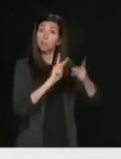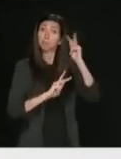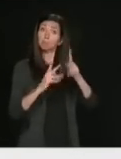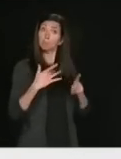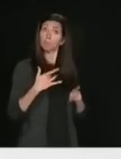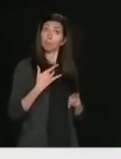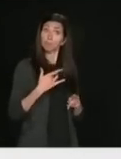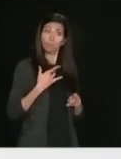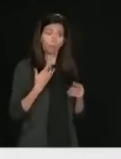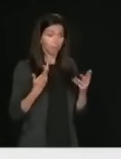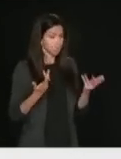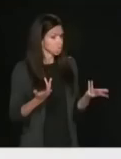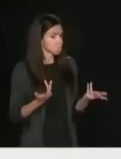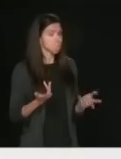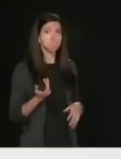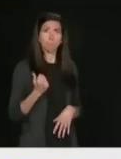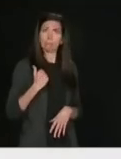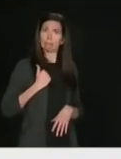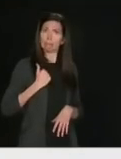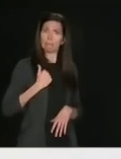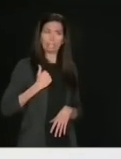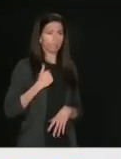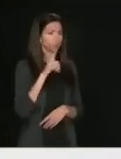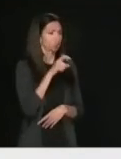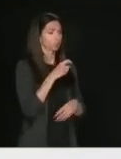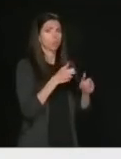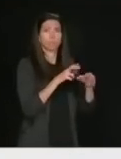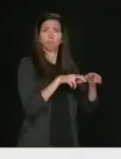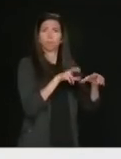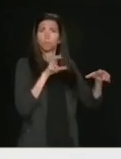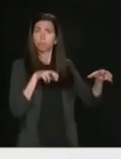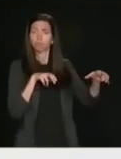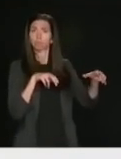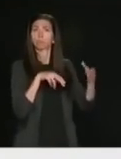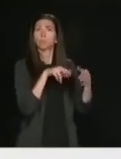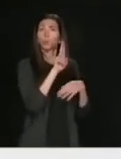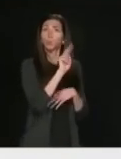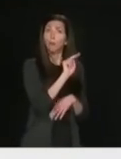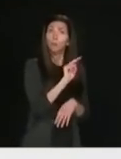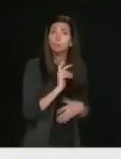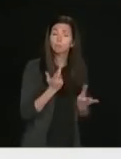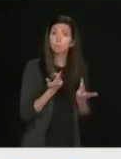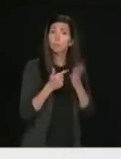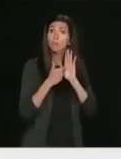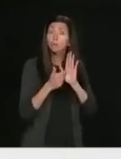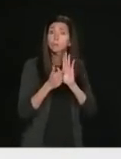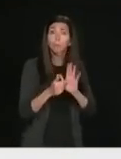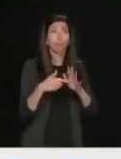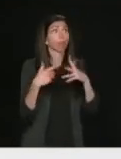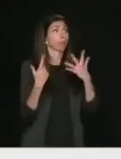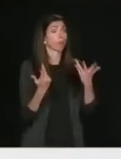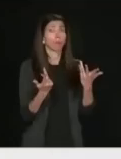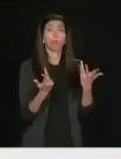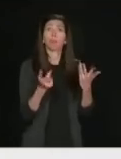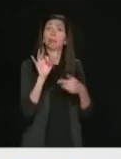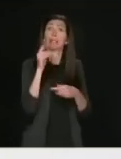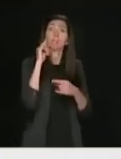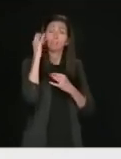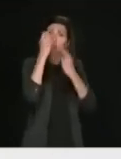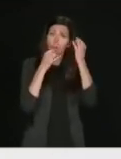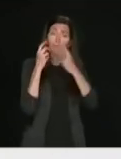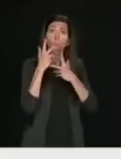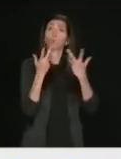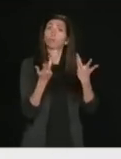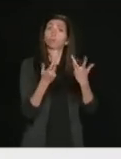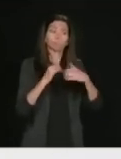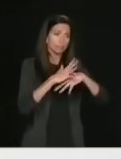at the United Nations because of questions on indigenous people, Palestine. How can